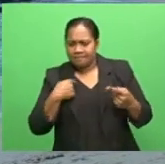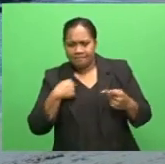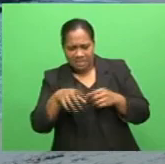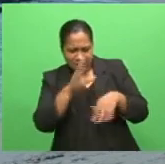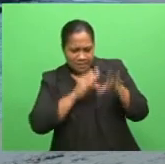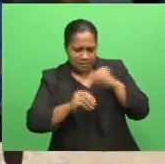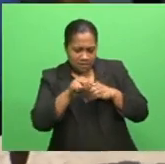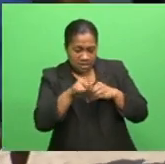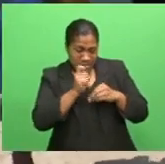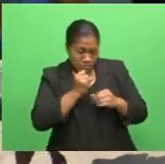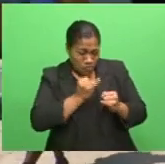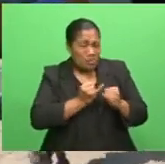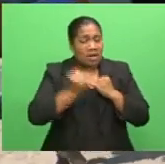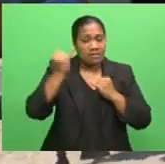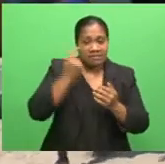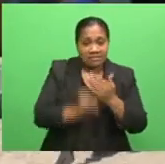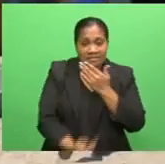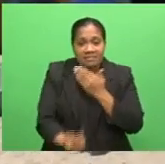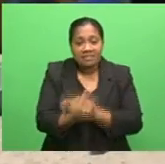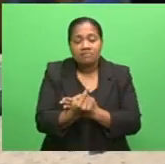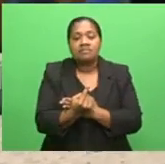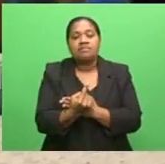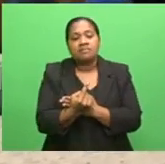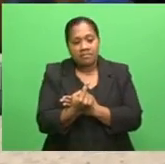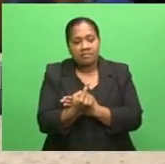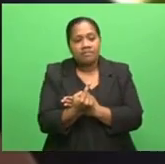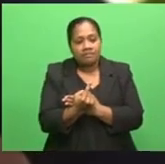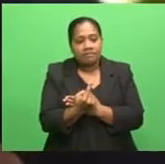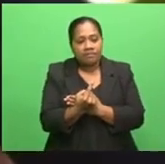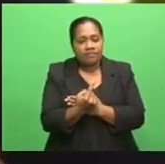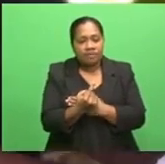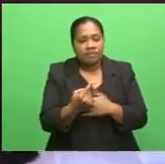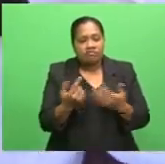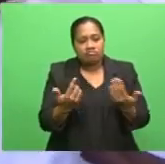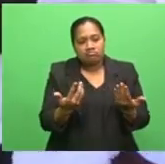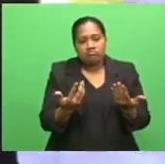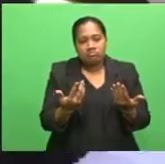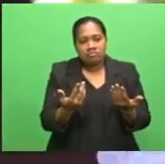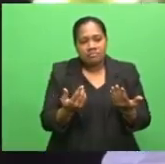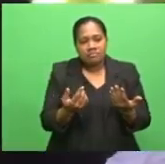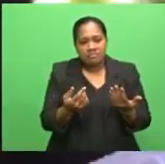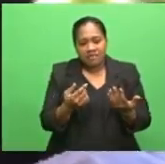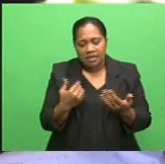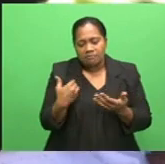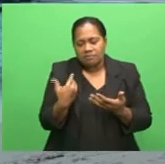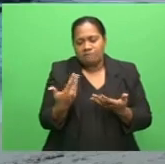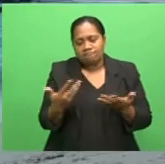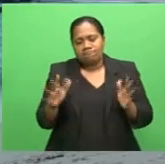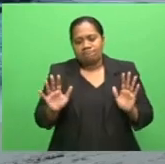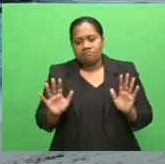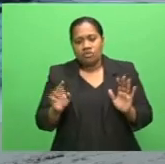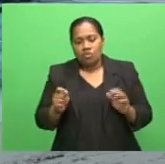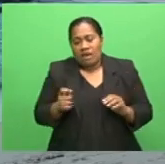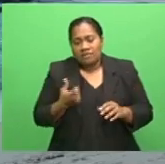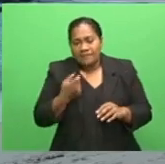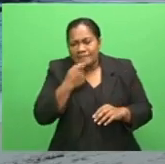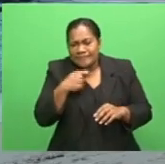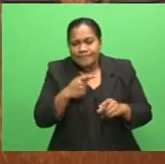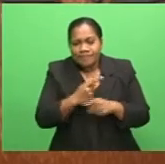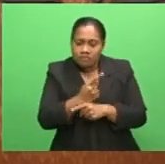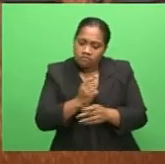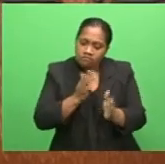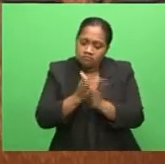comes to worse, keep trying. After a few weeks I went out and started doing some